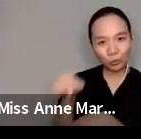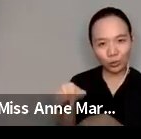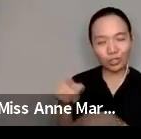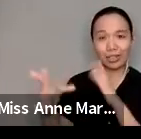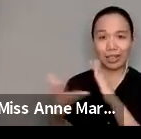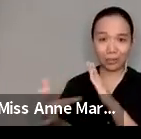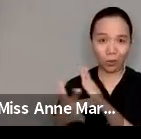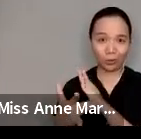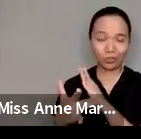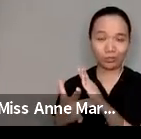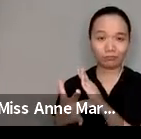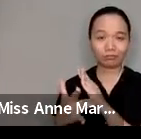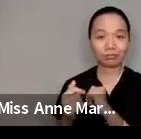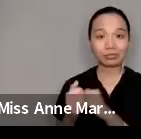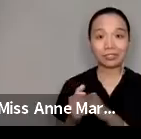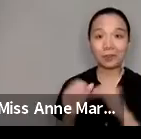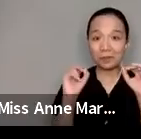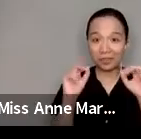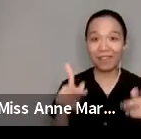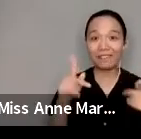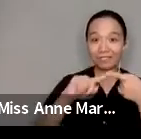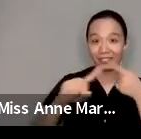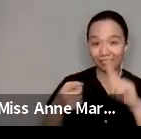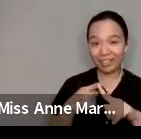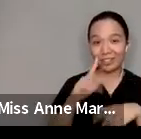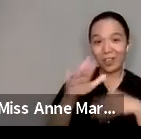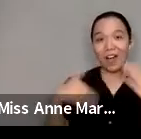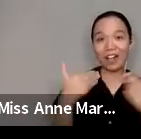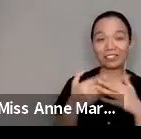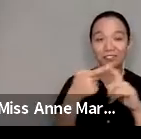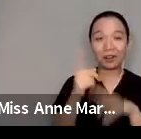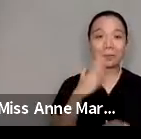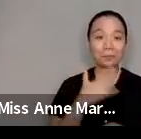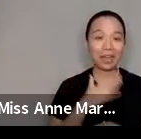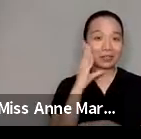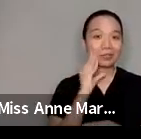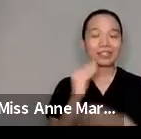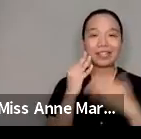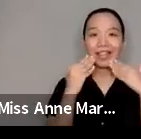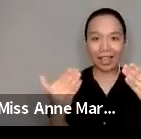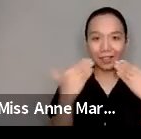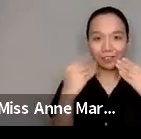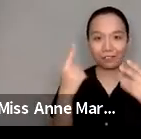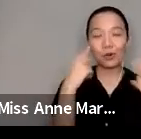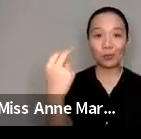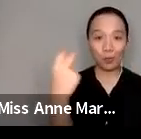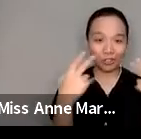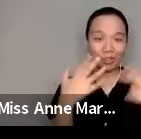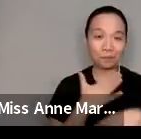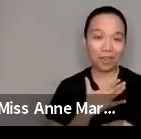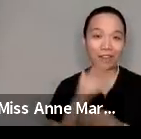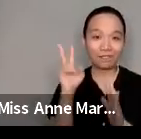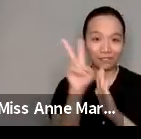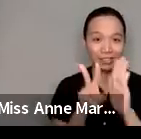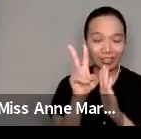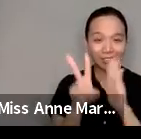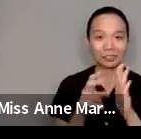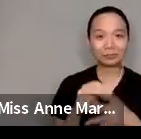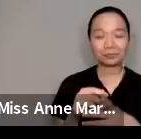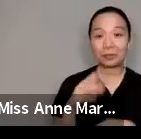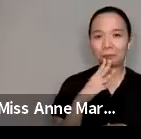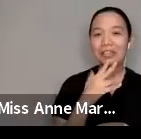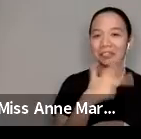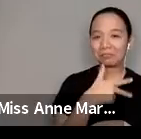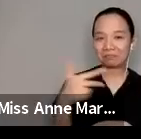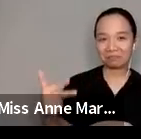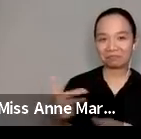technology. Okay friends, it's all from my experience. Thank you for watching my video. Adil Kak Talino, Bacuramin